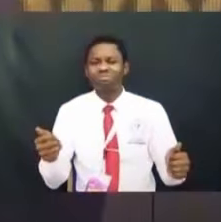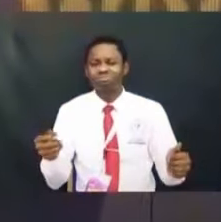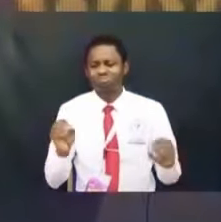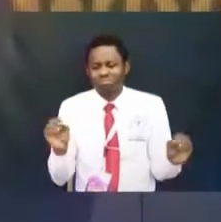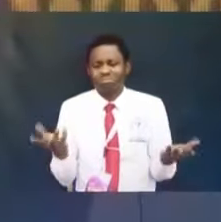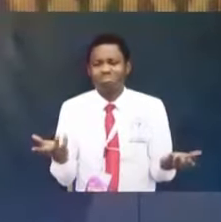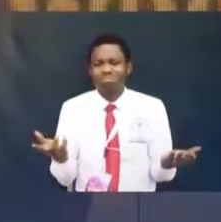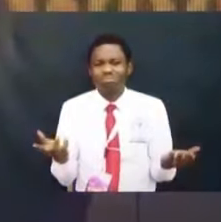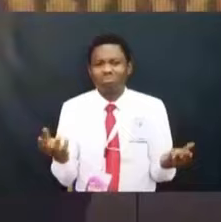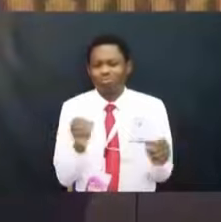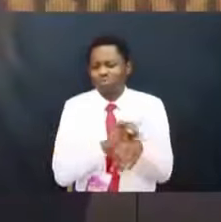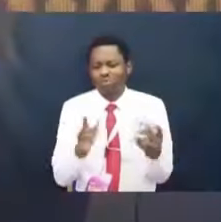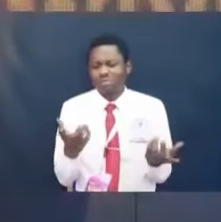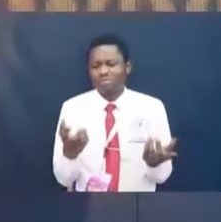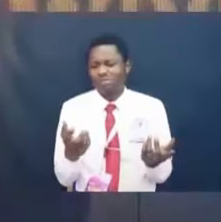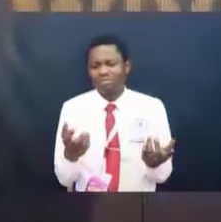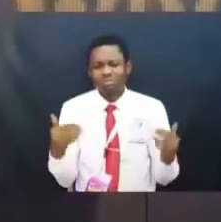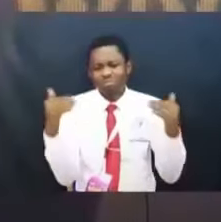Who is greater?